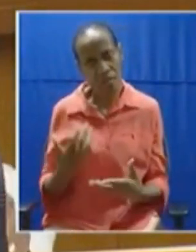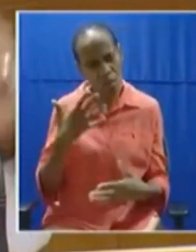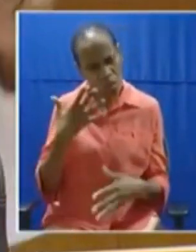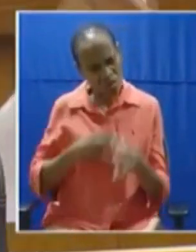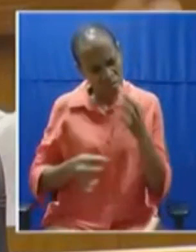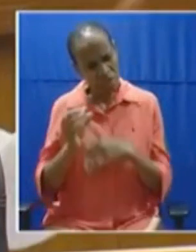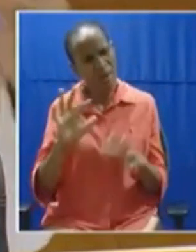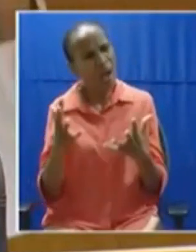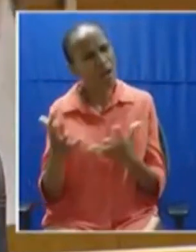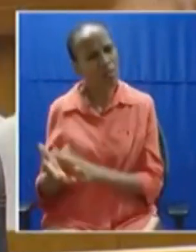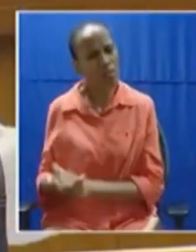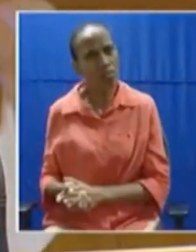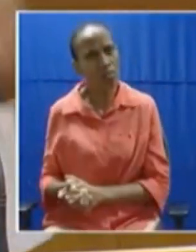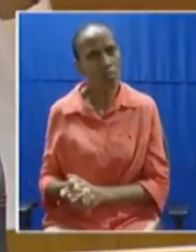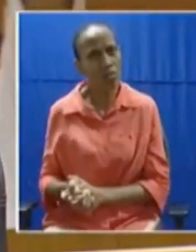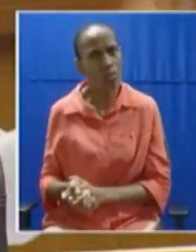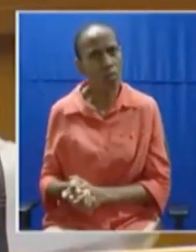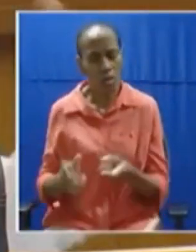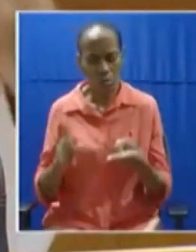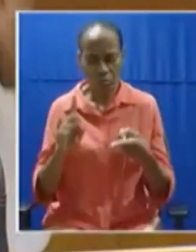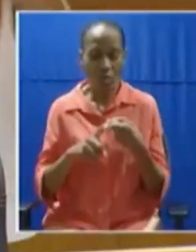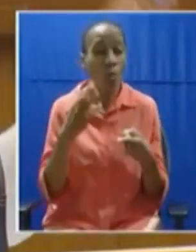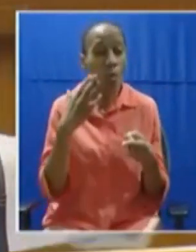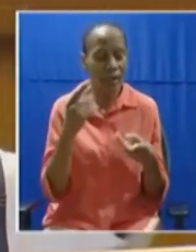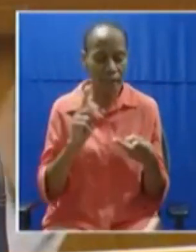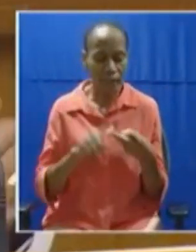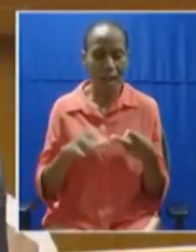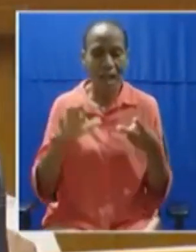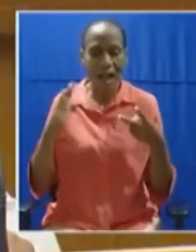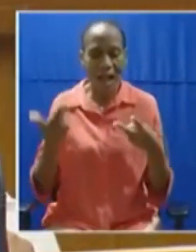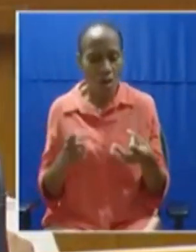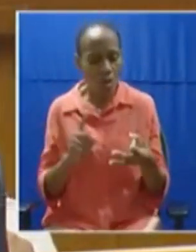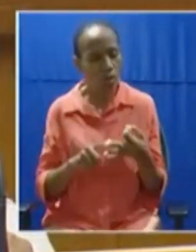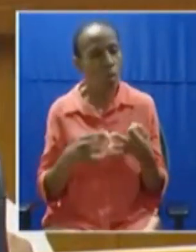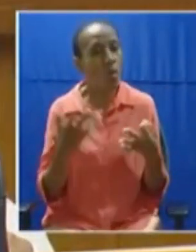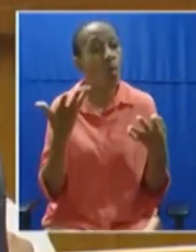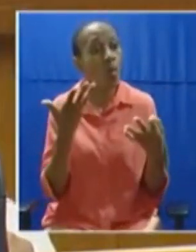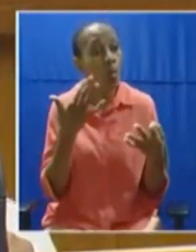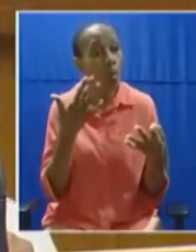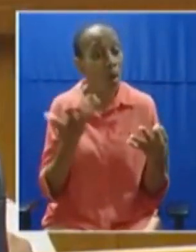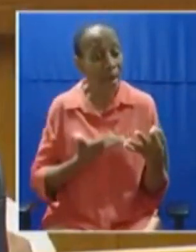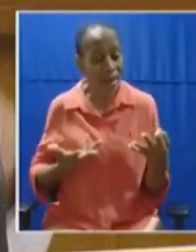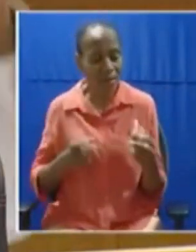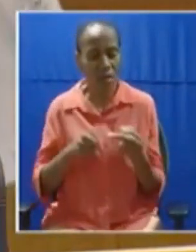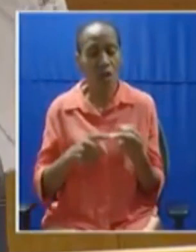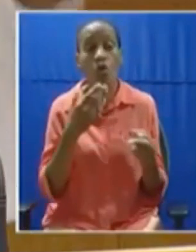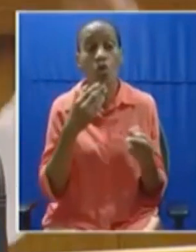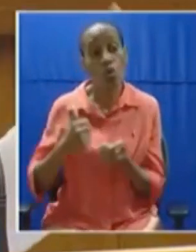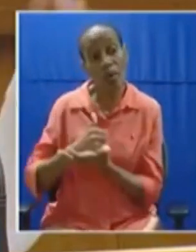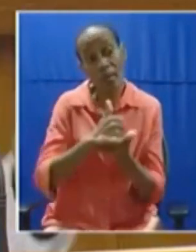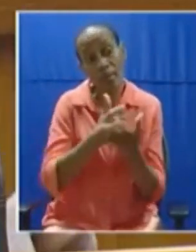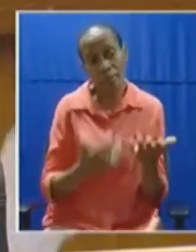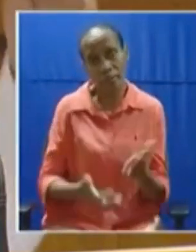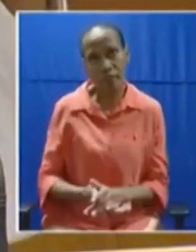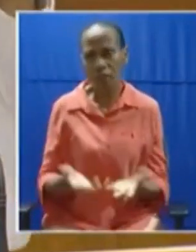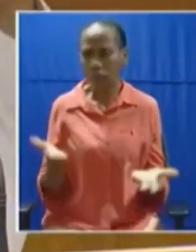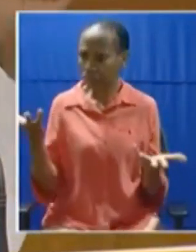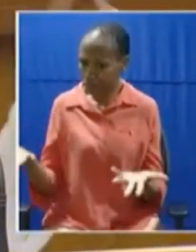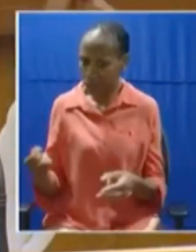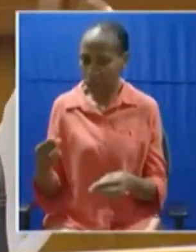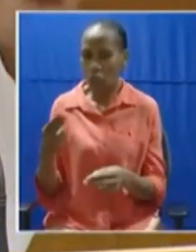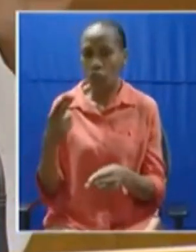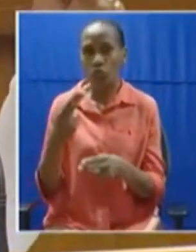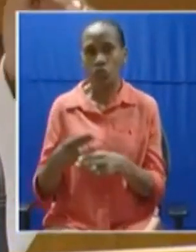specifics. When, where, how, by whom? Give us the price tag, because the toilets